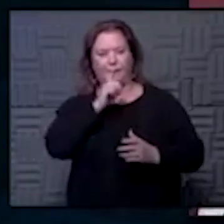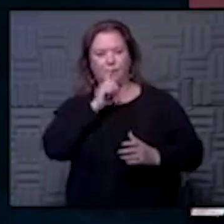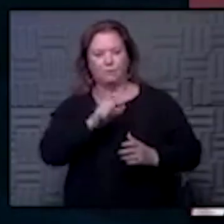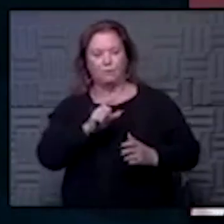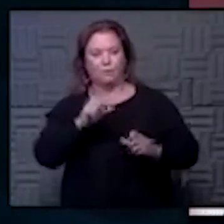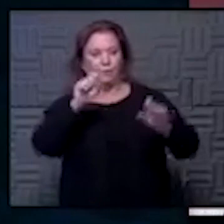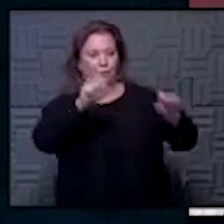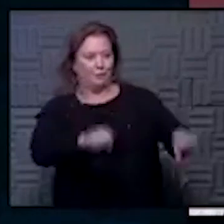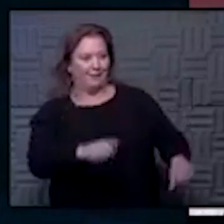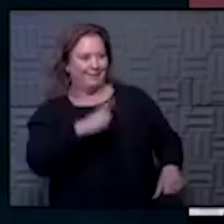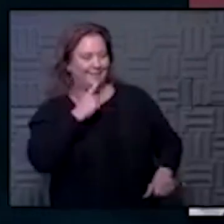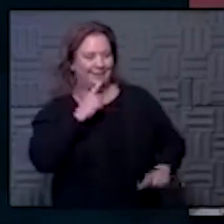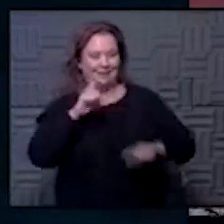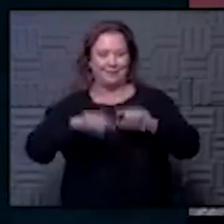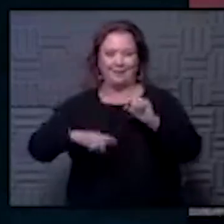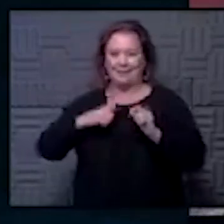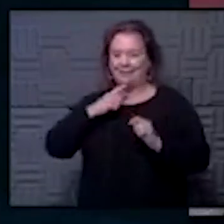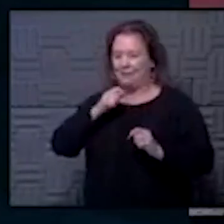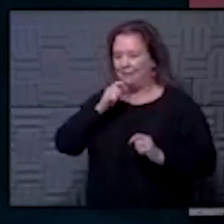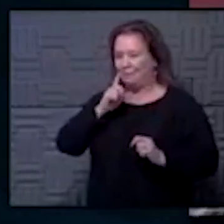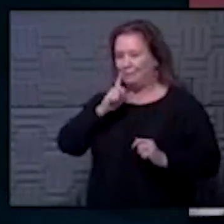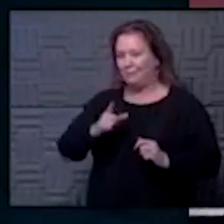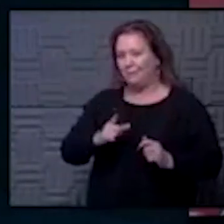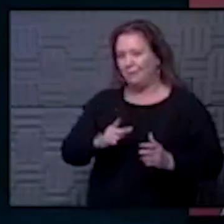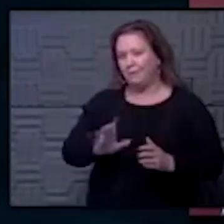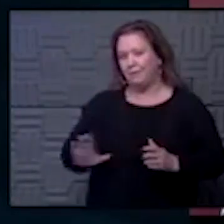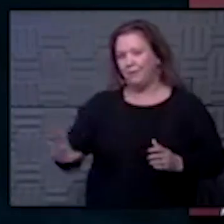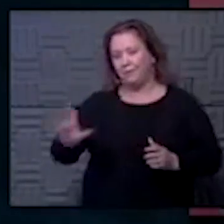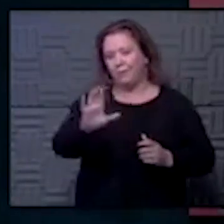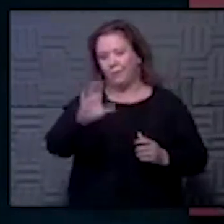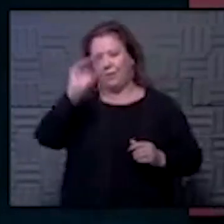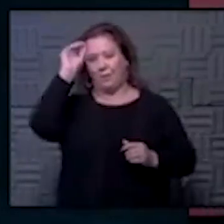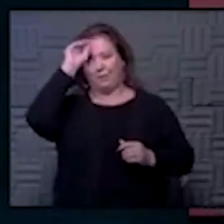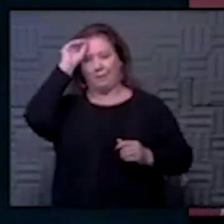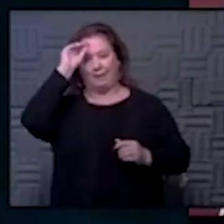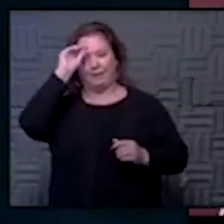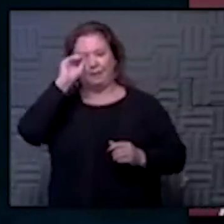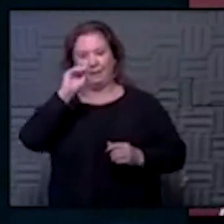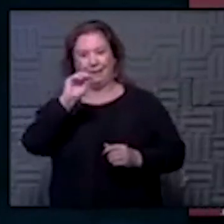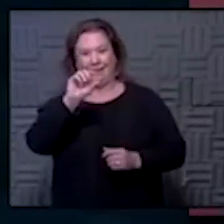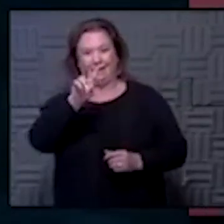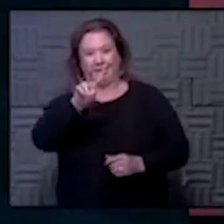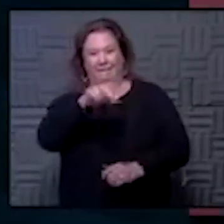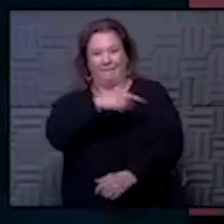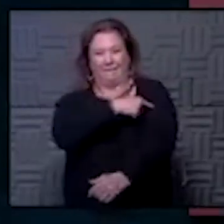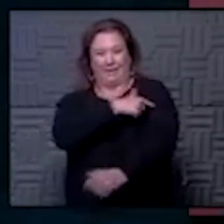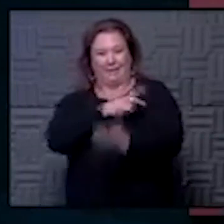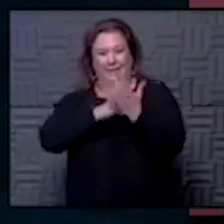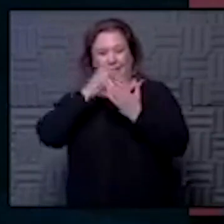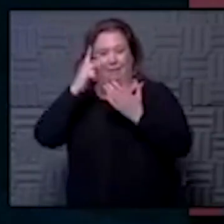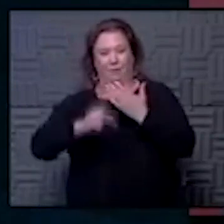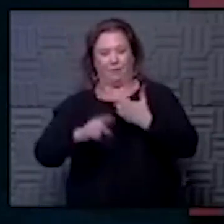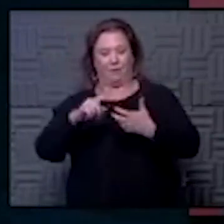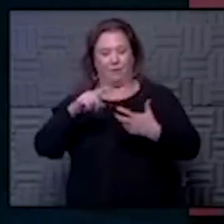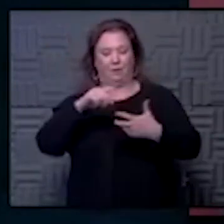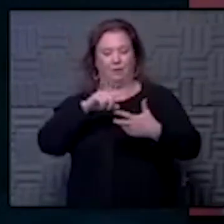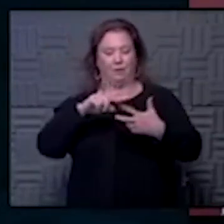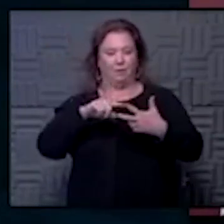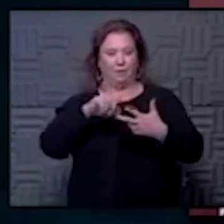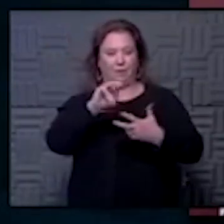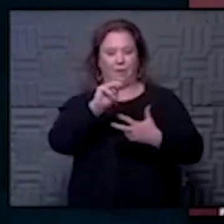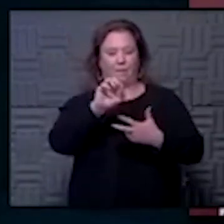can say or can't say, but what do you think about the status of the vaccine program so far between